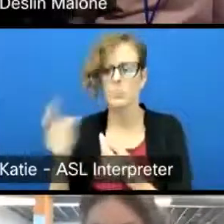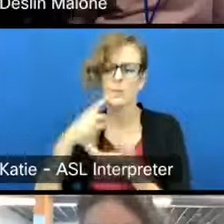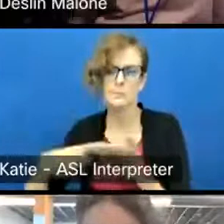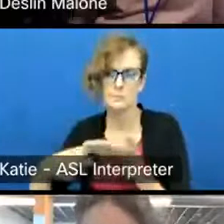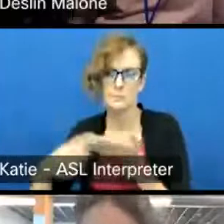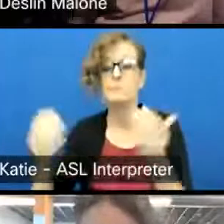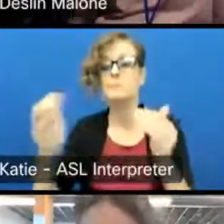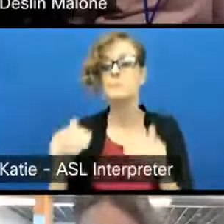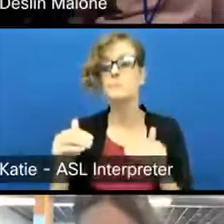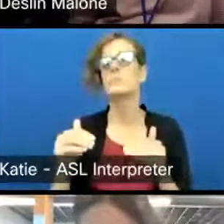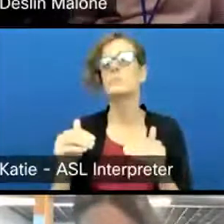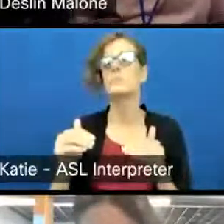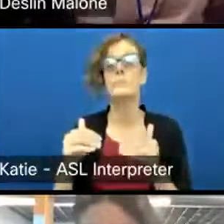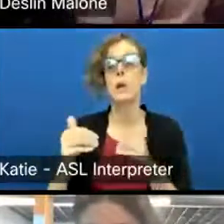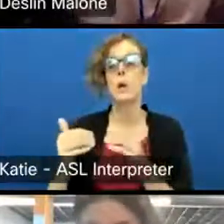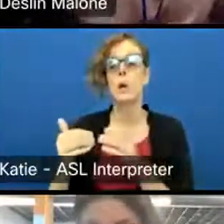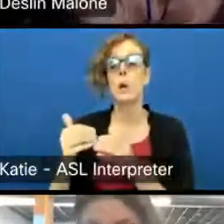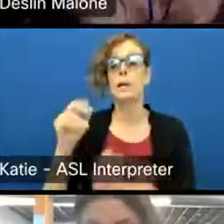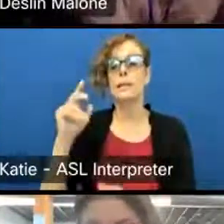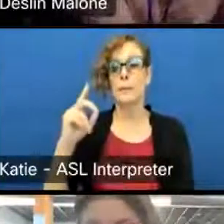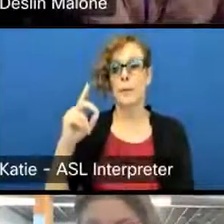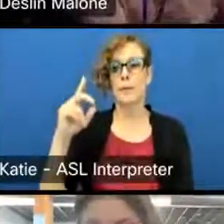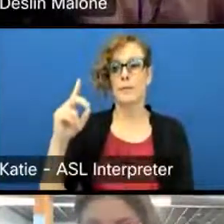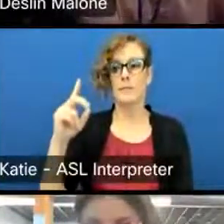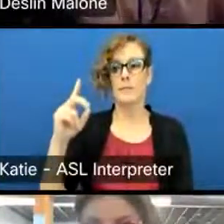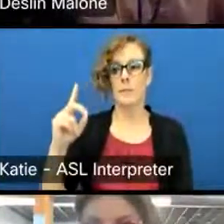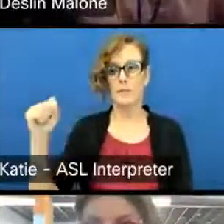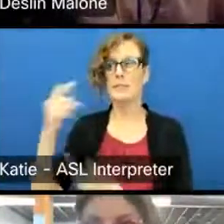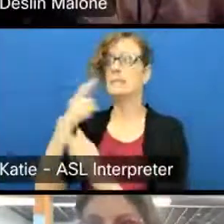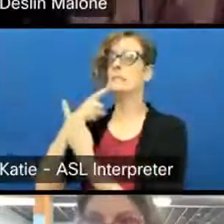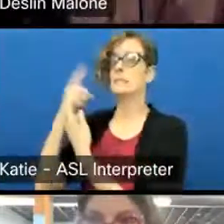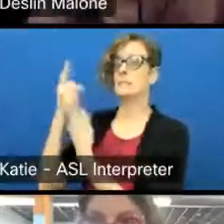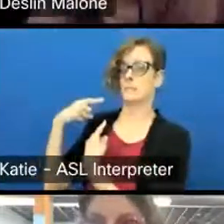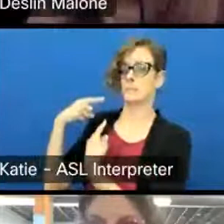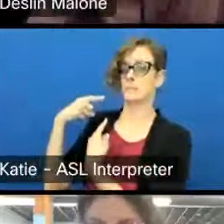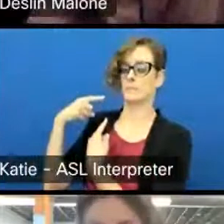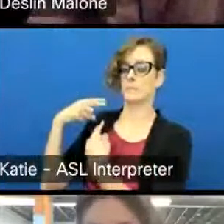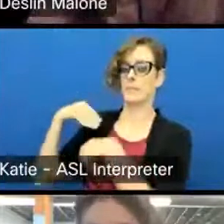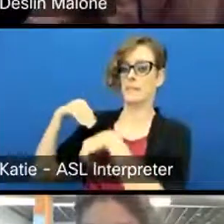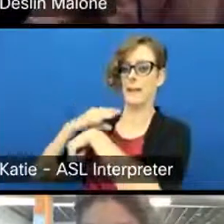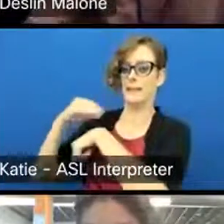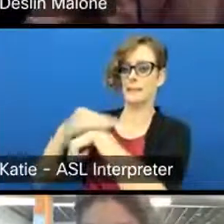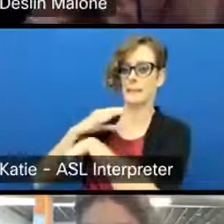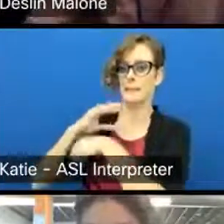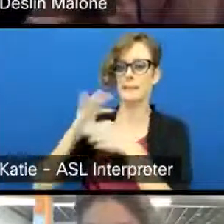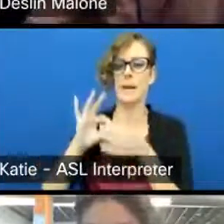the new advisements that we got from the Department of Developmental Services related to